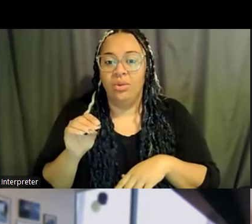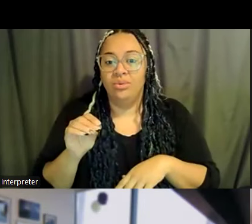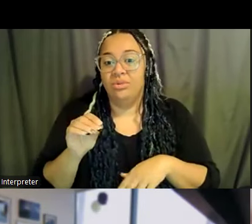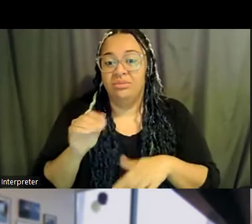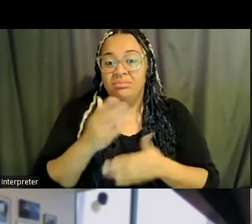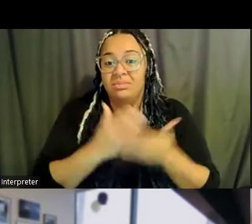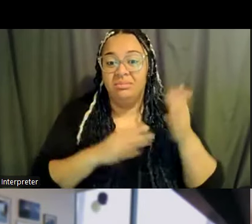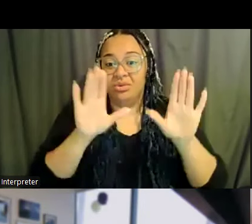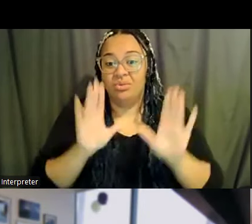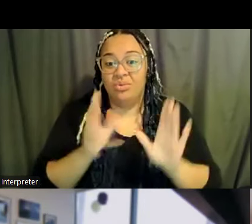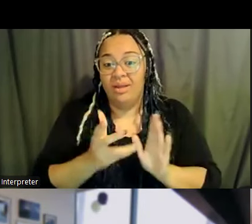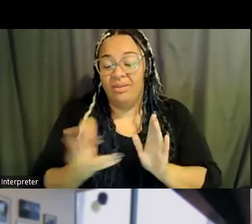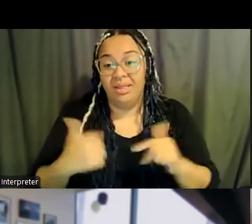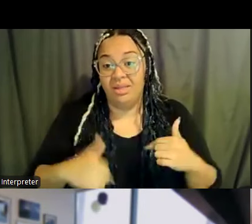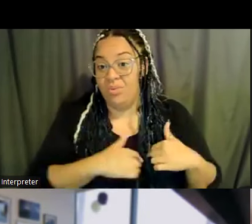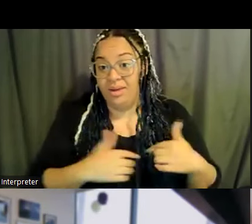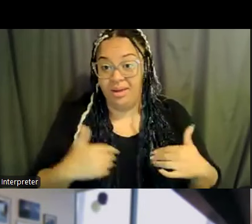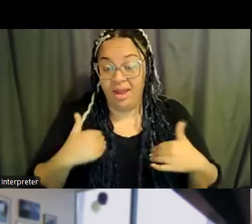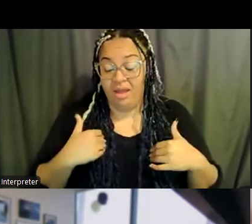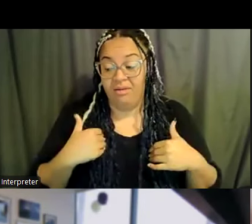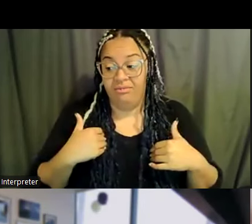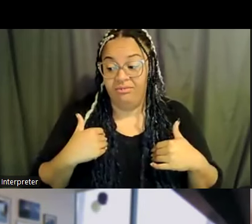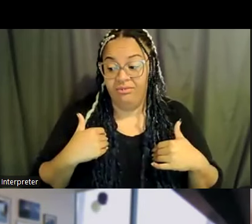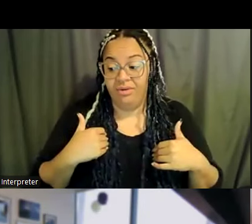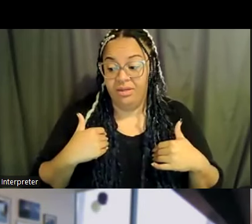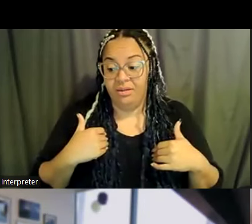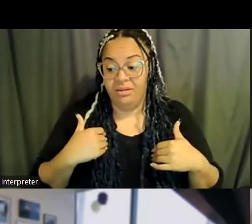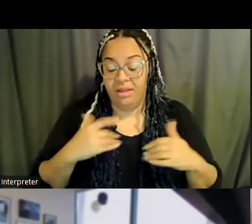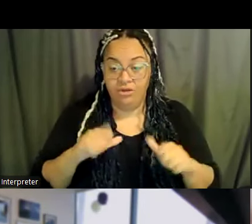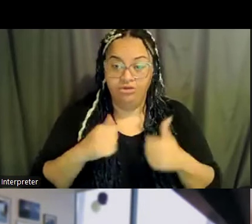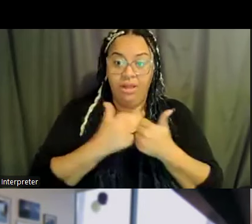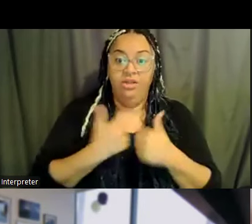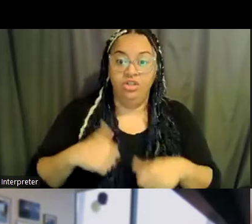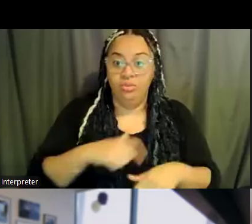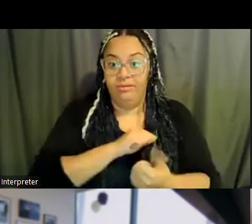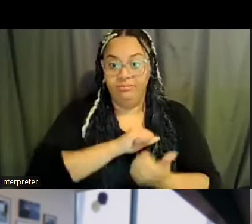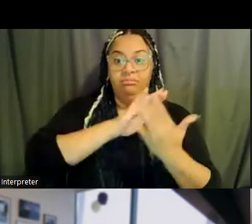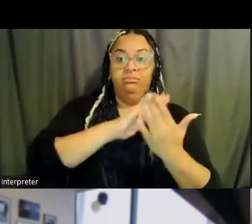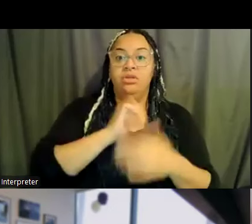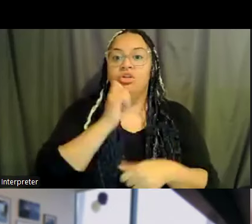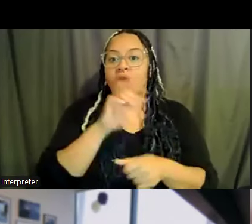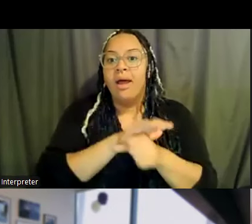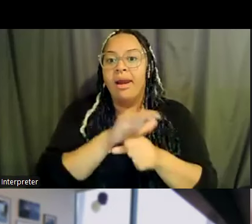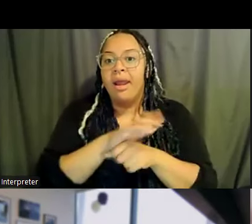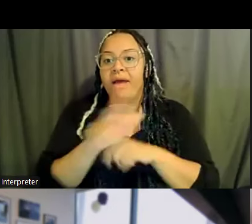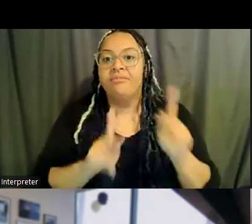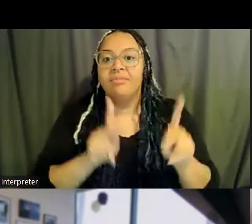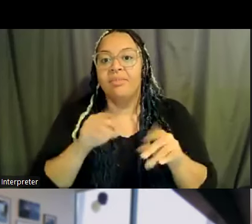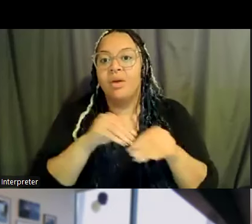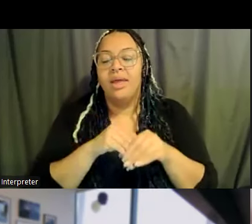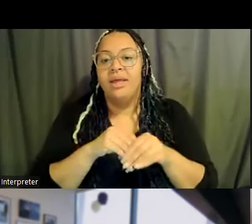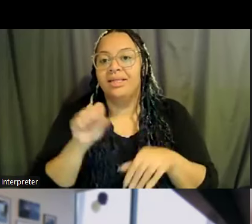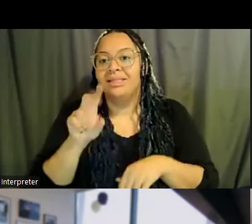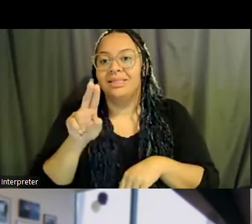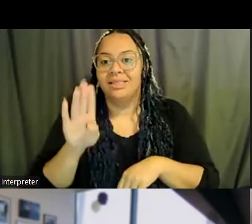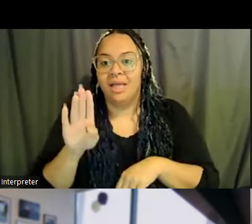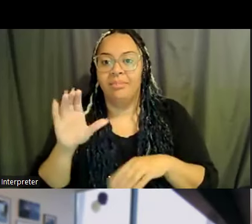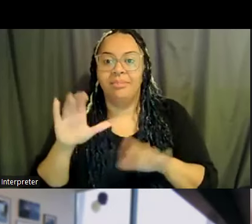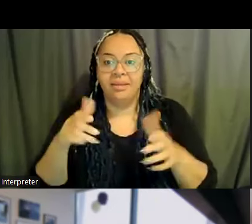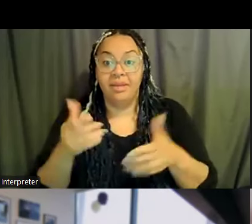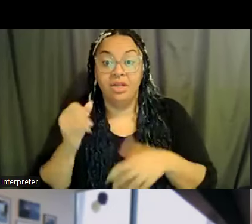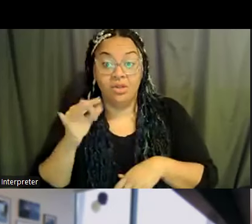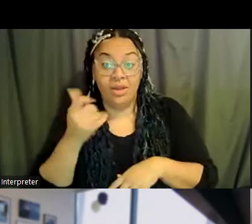have faced is not enough people in the subcommittee. And so if